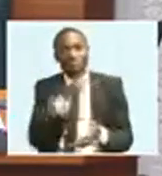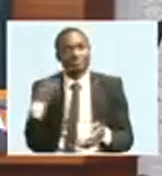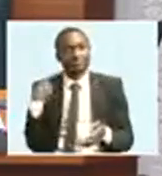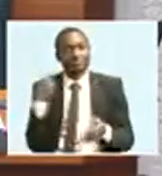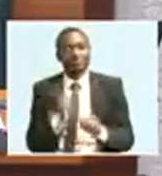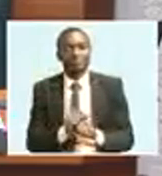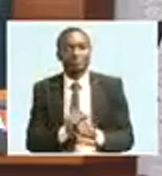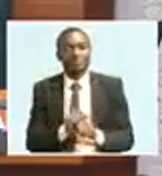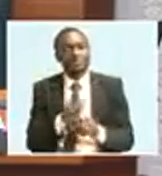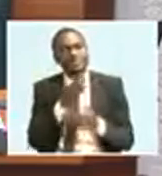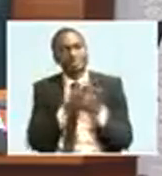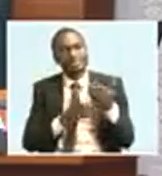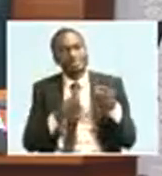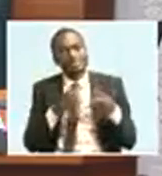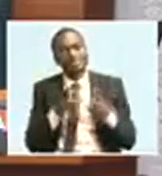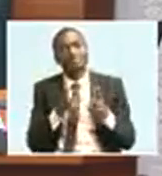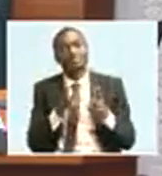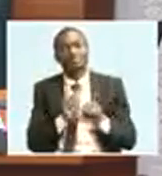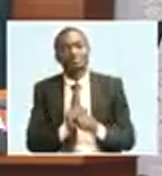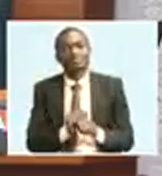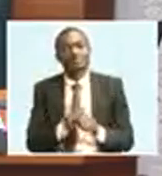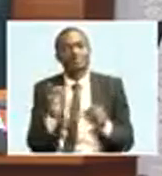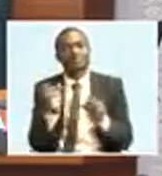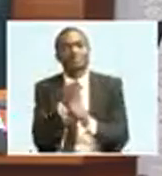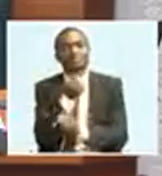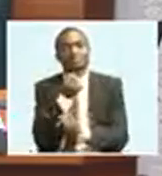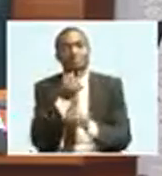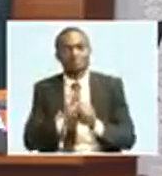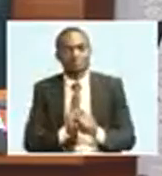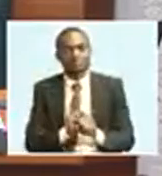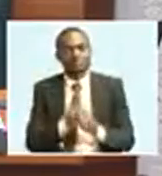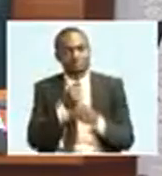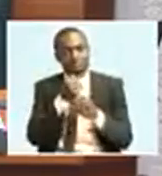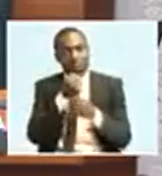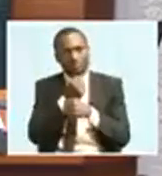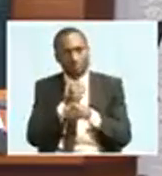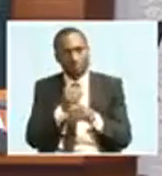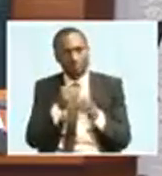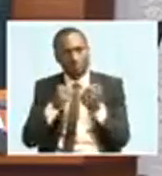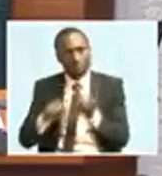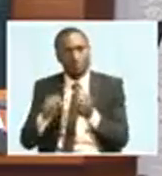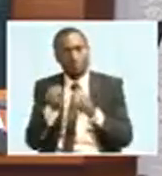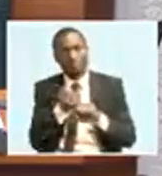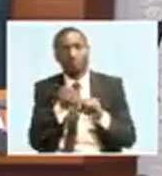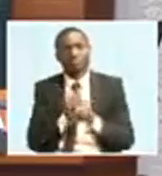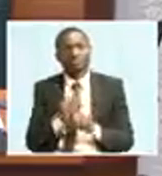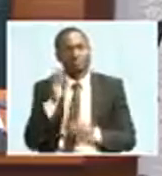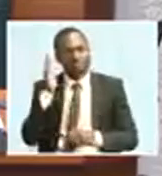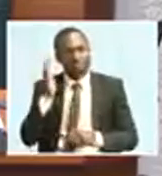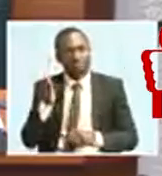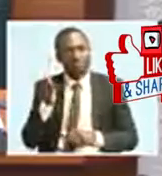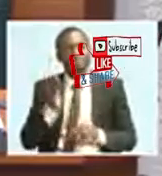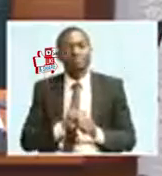least some mechanism or measures would have been taken to prevent a further